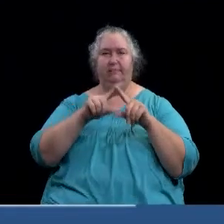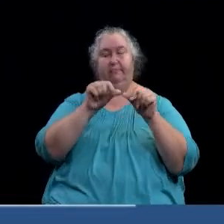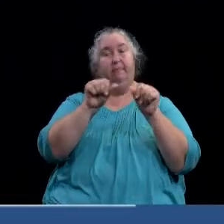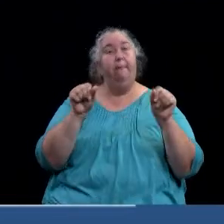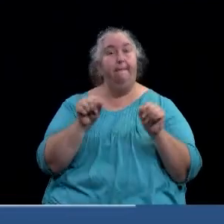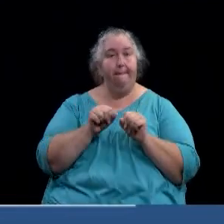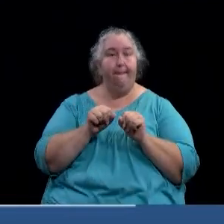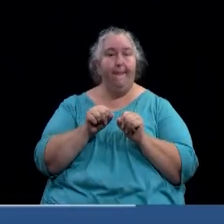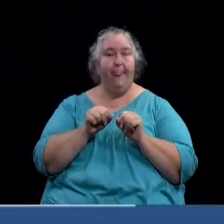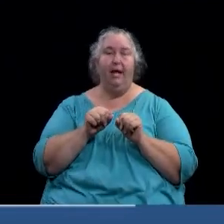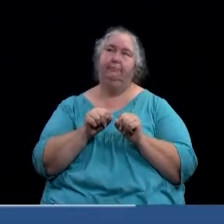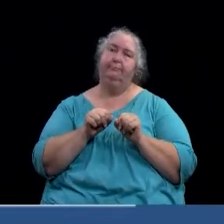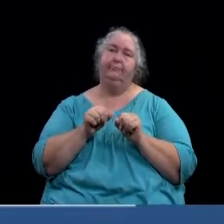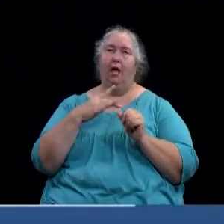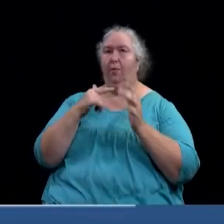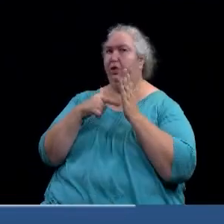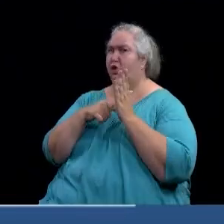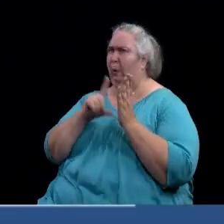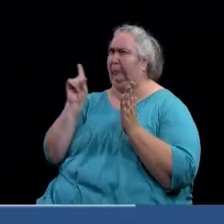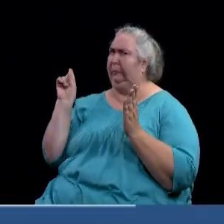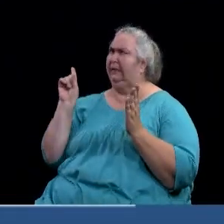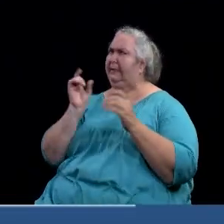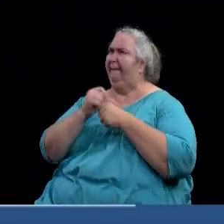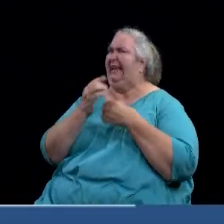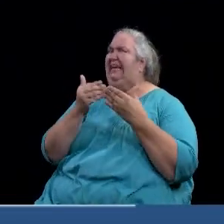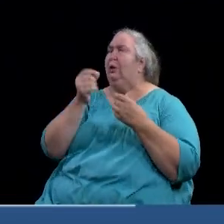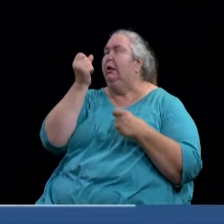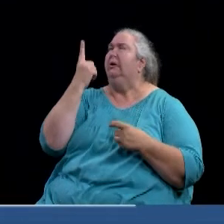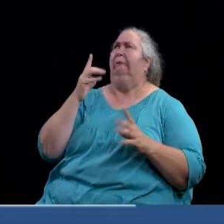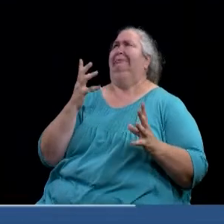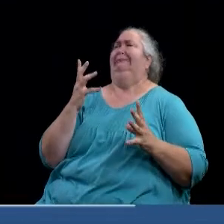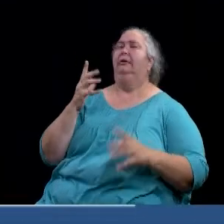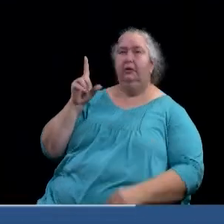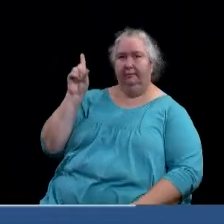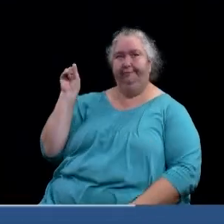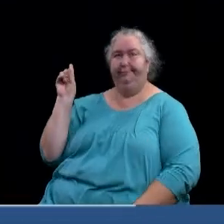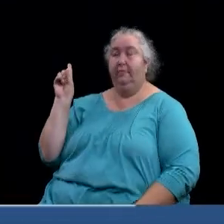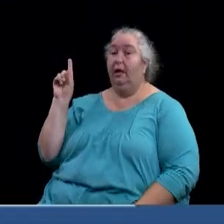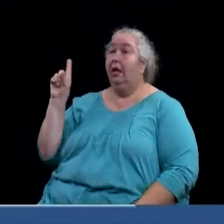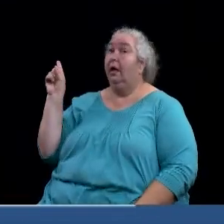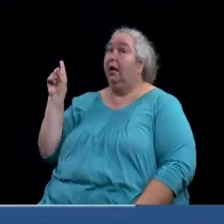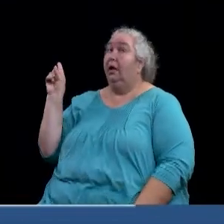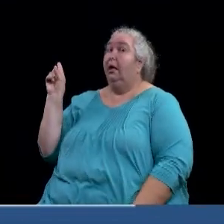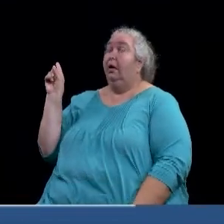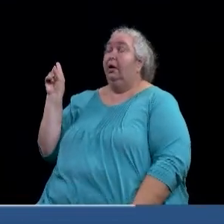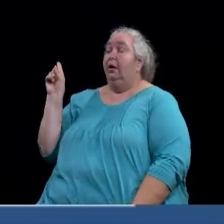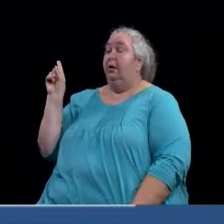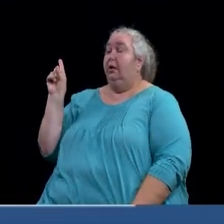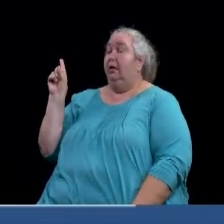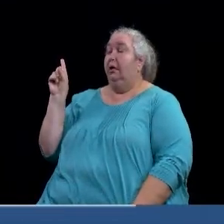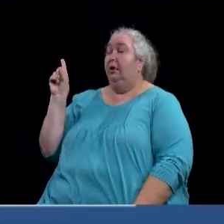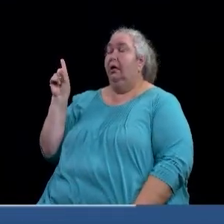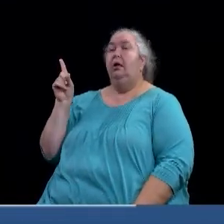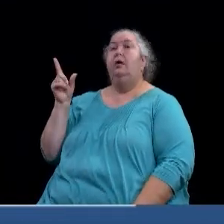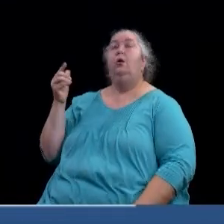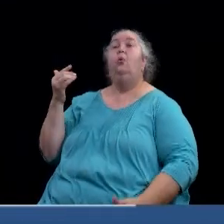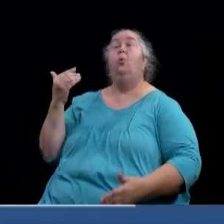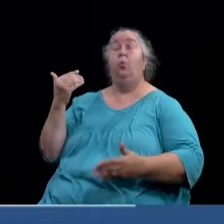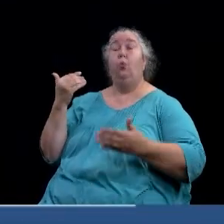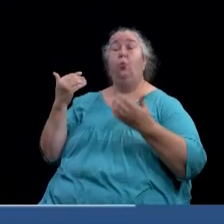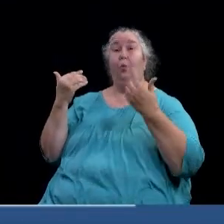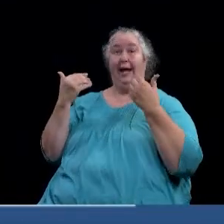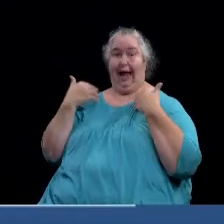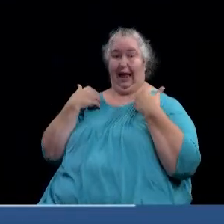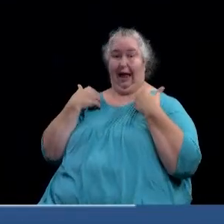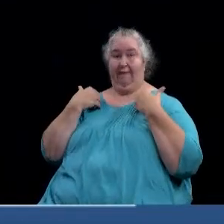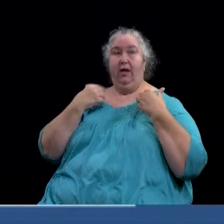make it easier to understand. We have a publicly funded side. Most of you know those three properties. That's